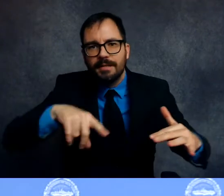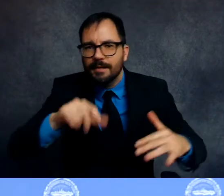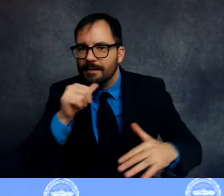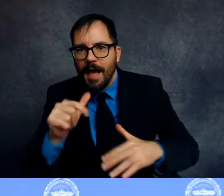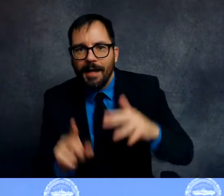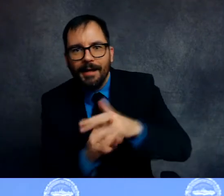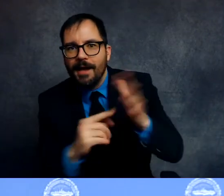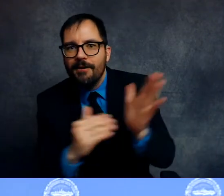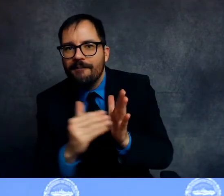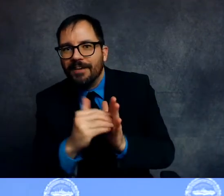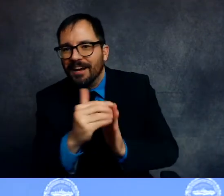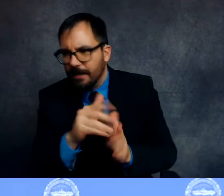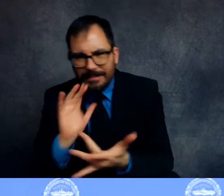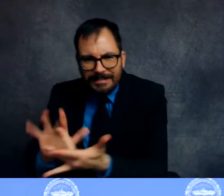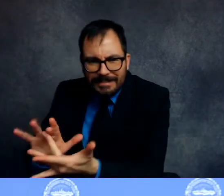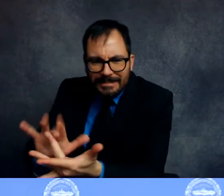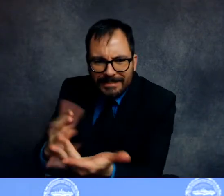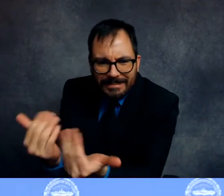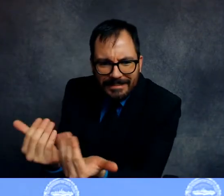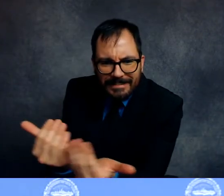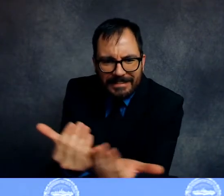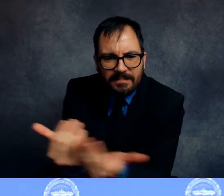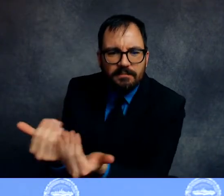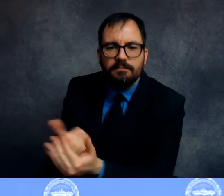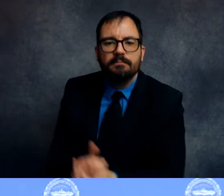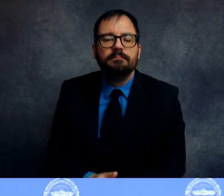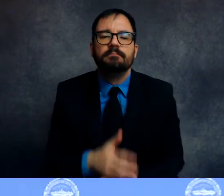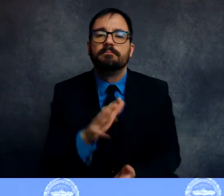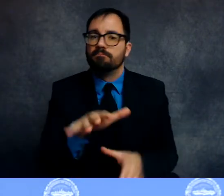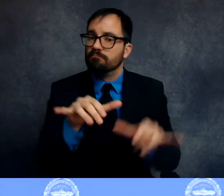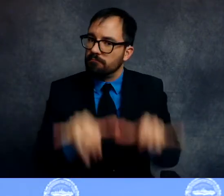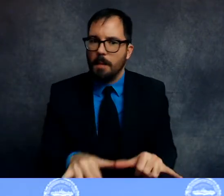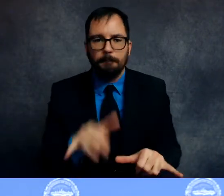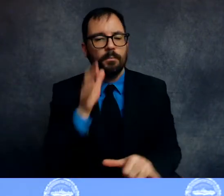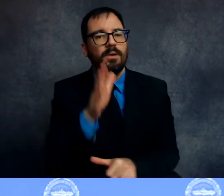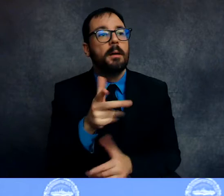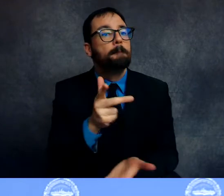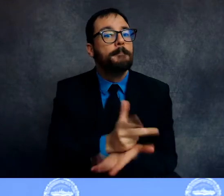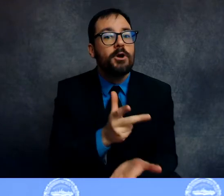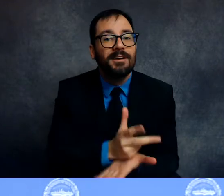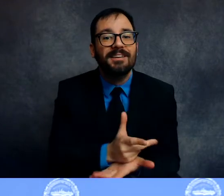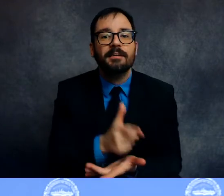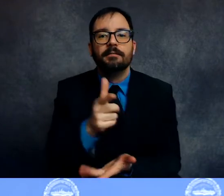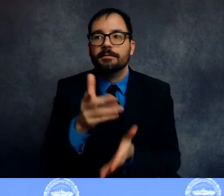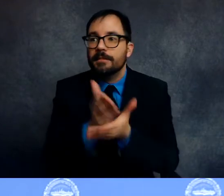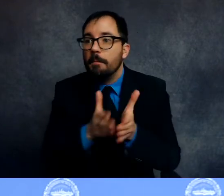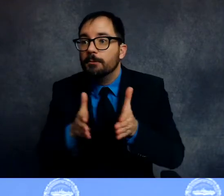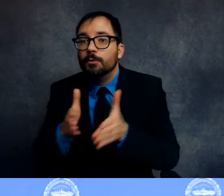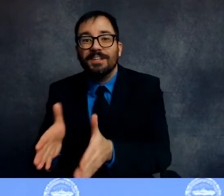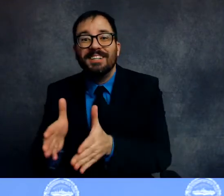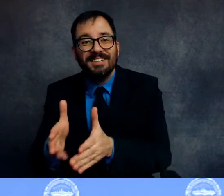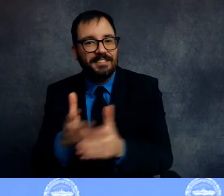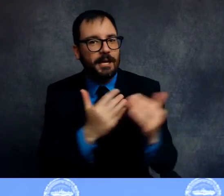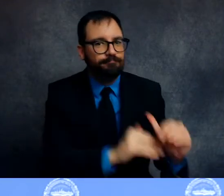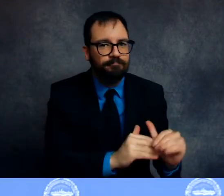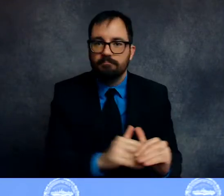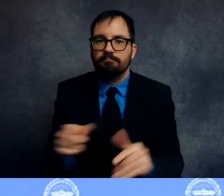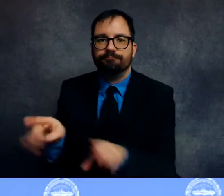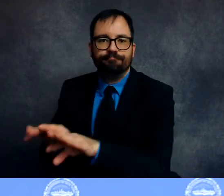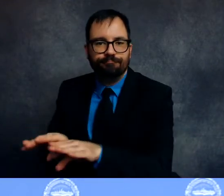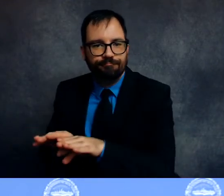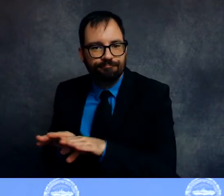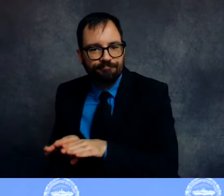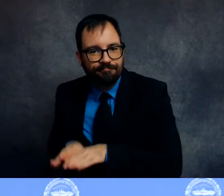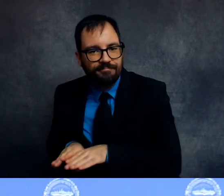for all restaurants. We are doing targeted outreach for underrepresented businesses and communities, and we'll once again be restricting parking and